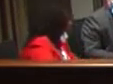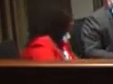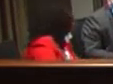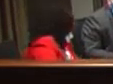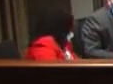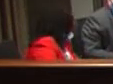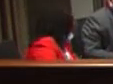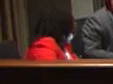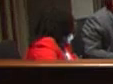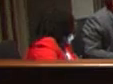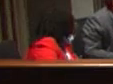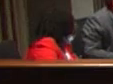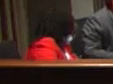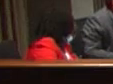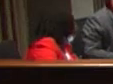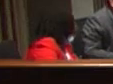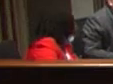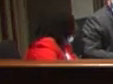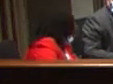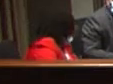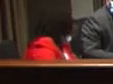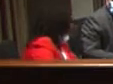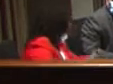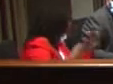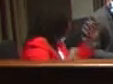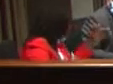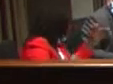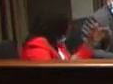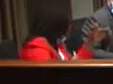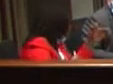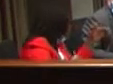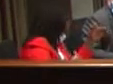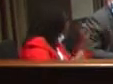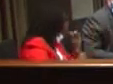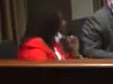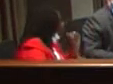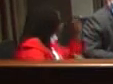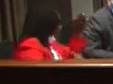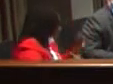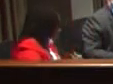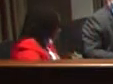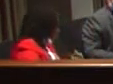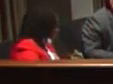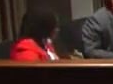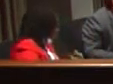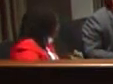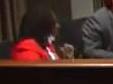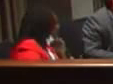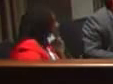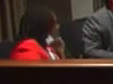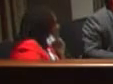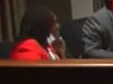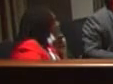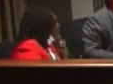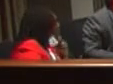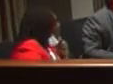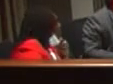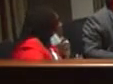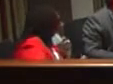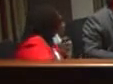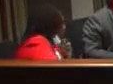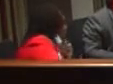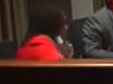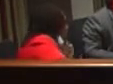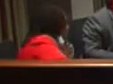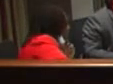allocations. The recommendation that they'll bring to you when we do have that list of projects. Okay, they would do two. Here's one current level funding, here is the